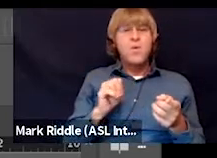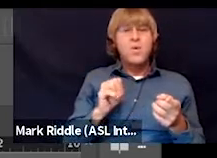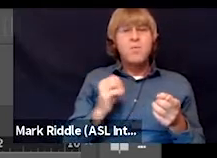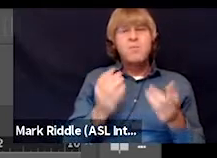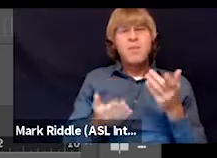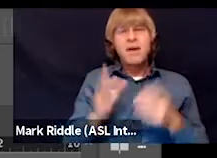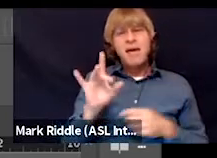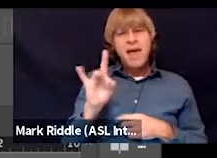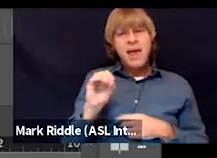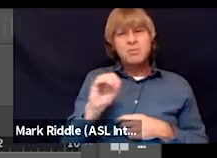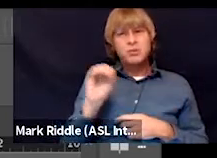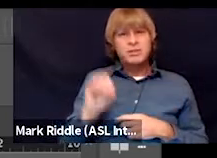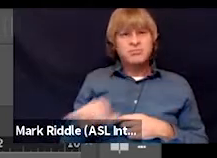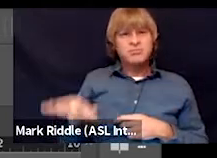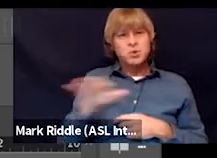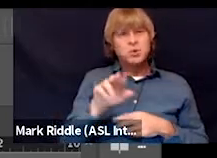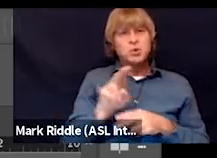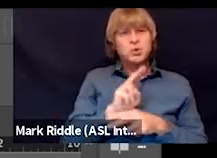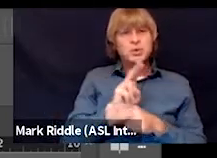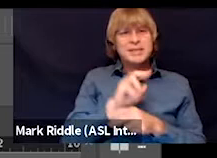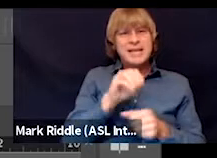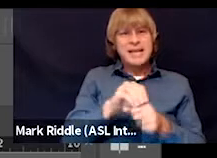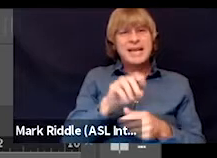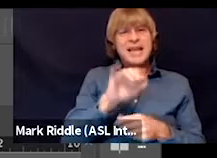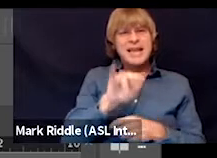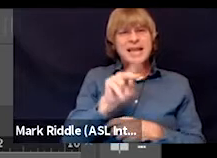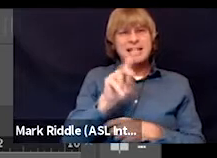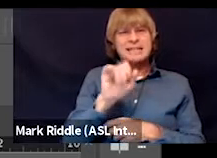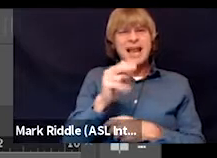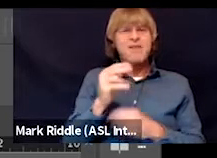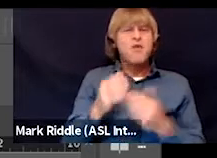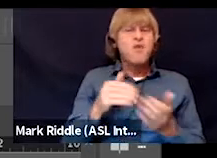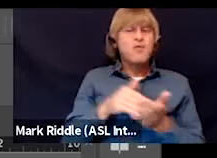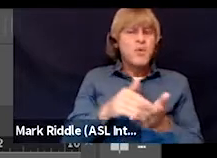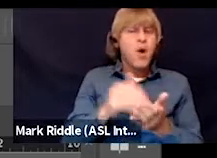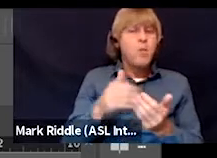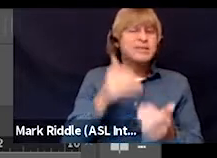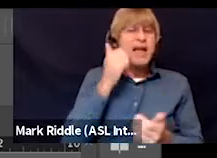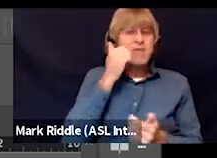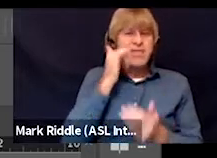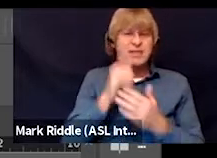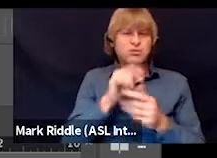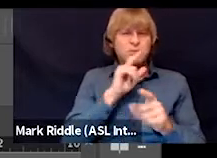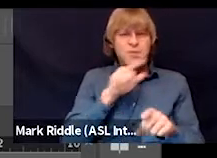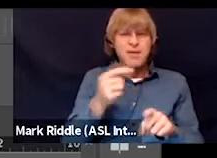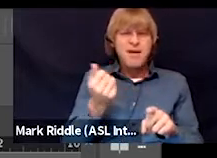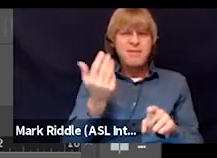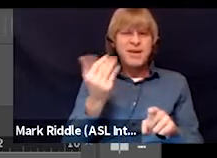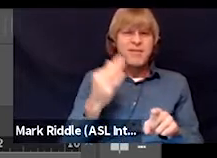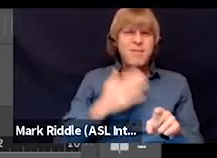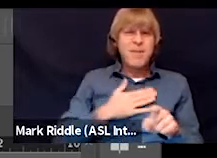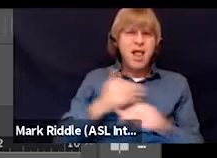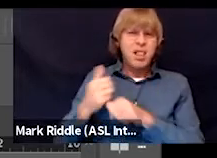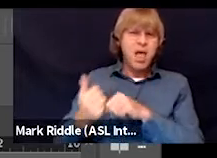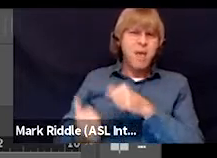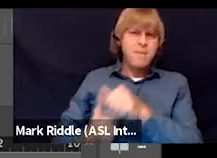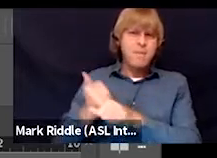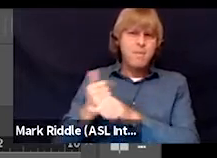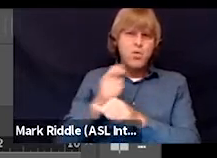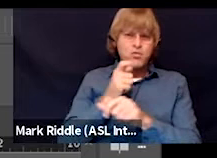probably 80% of people use InDesign frequently or every day who responded. This is like 15 of my alums who